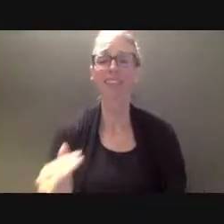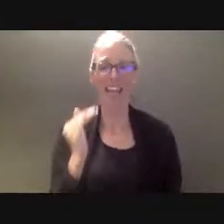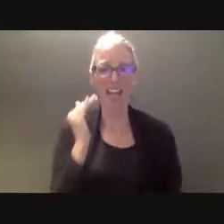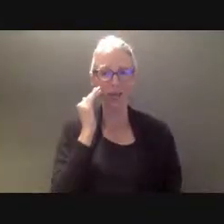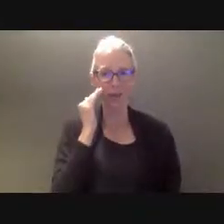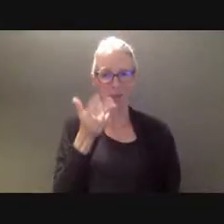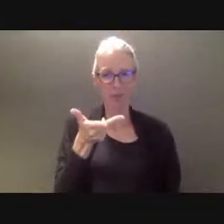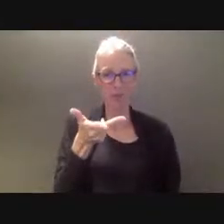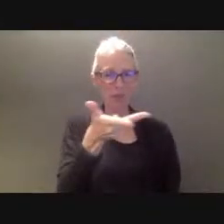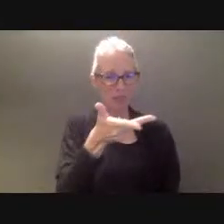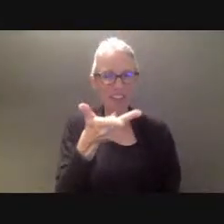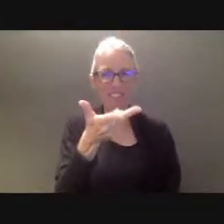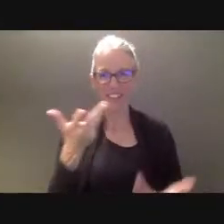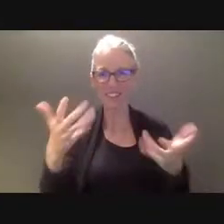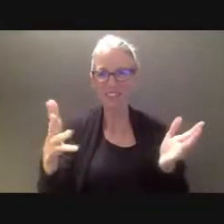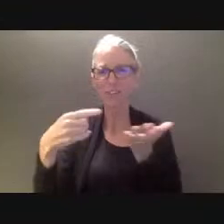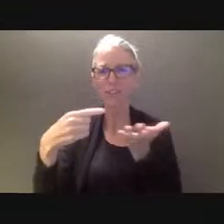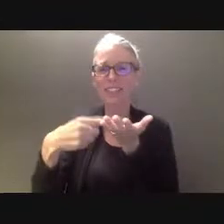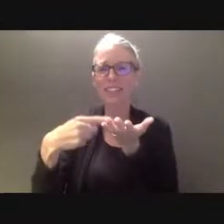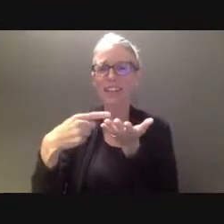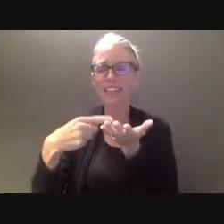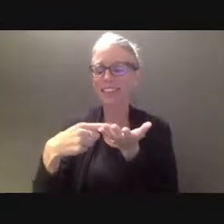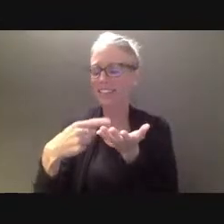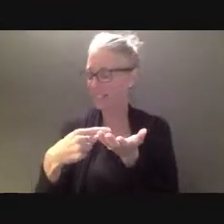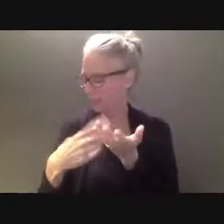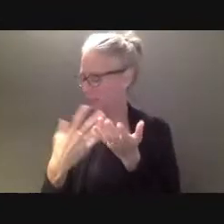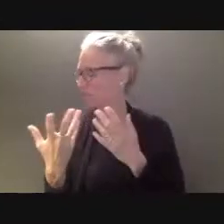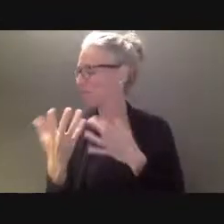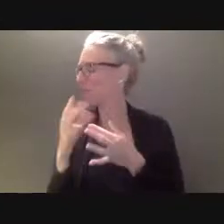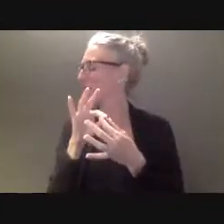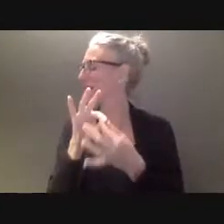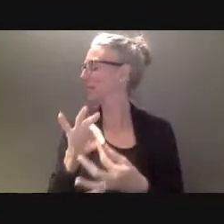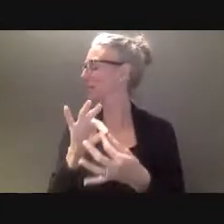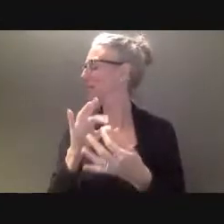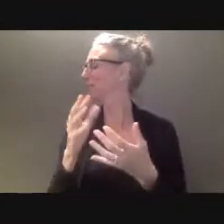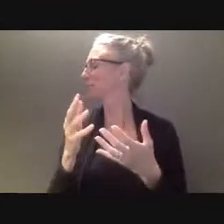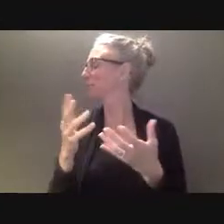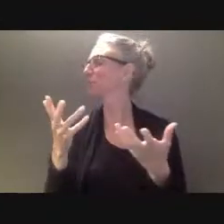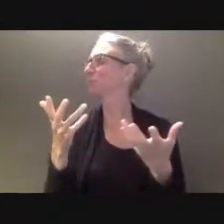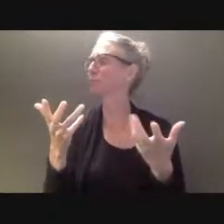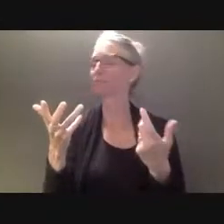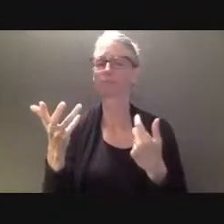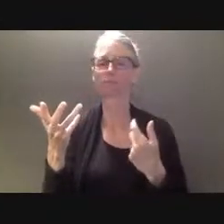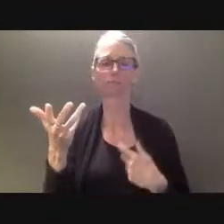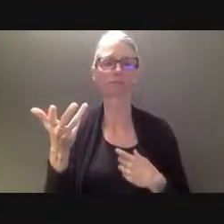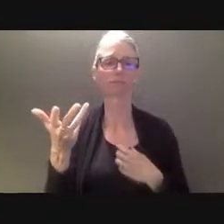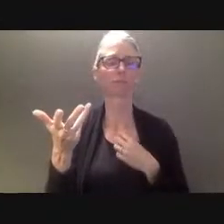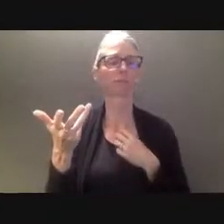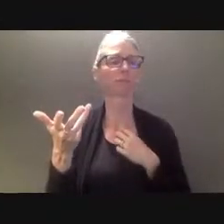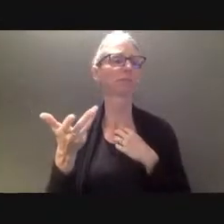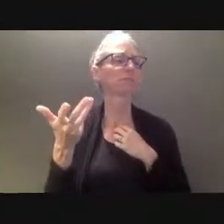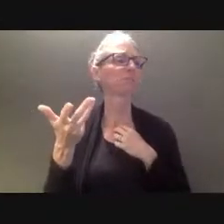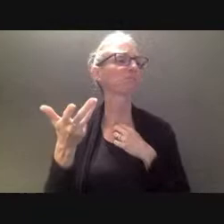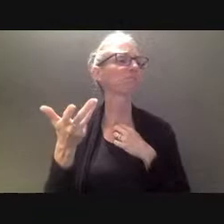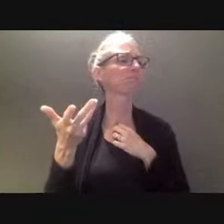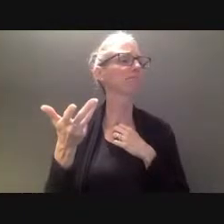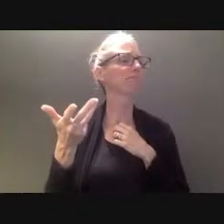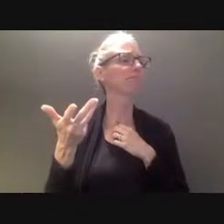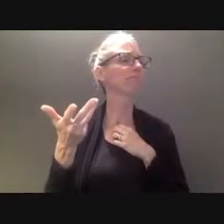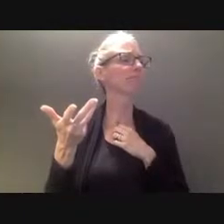us, before, when it comes to, what are those signals? I'm